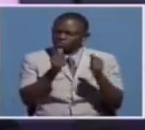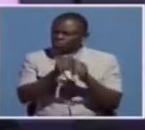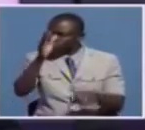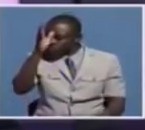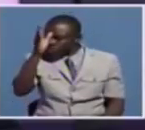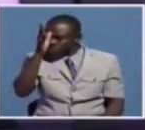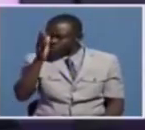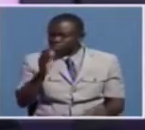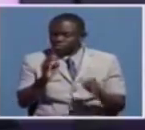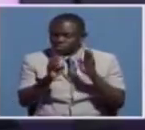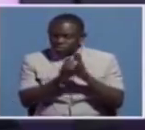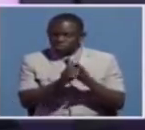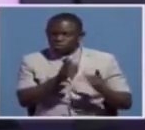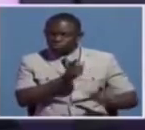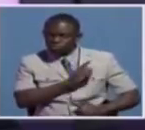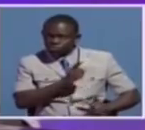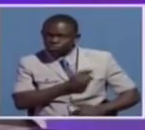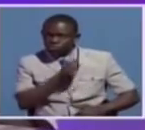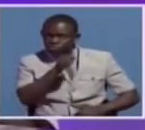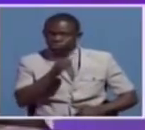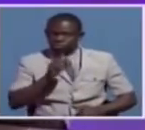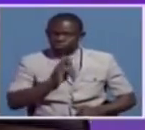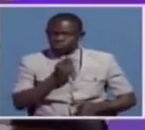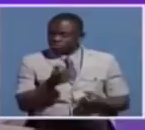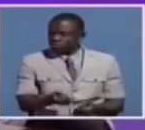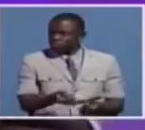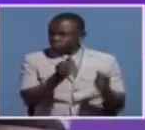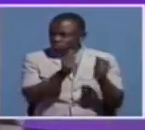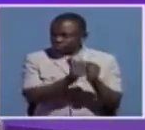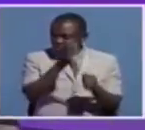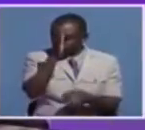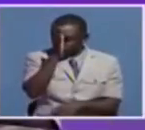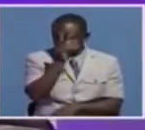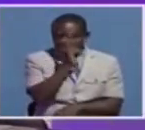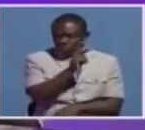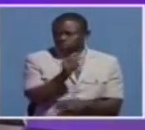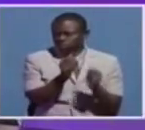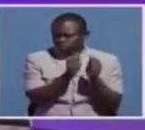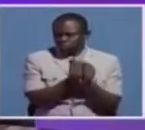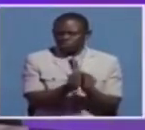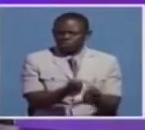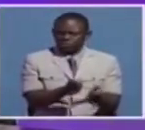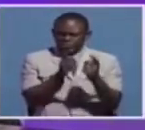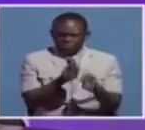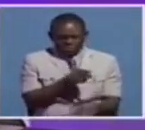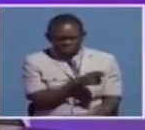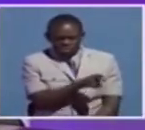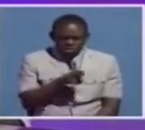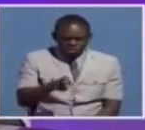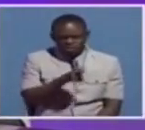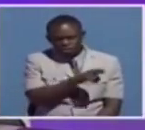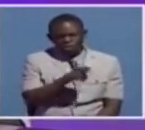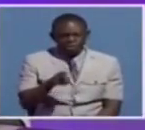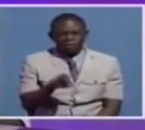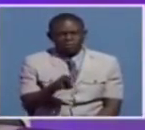country? Out of the country, of course, he'd be busy. We'd be with the staff. Okay, now he'd be busy, so